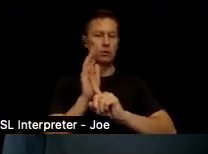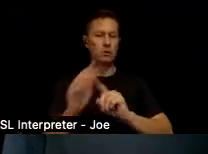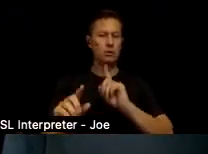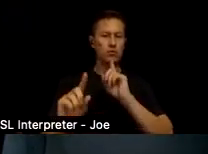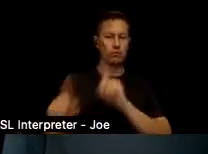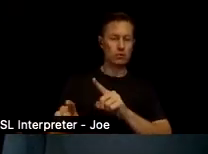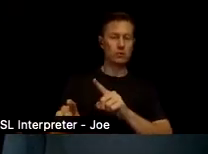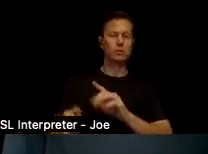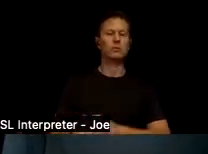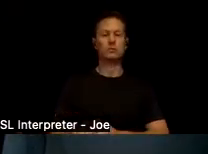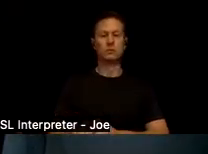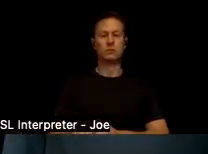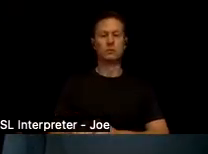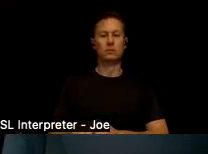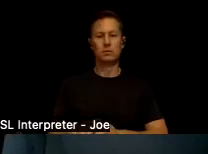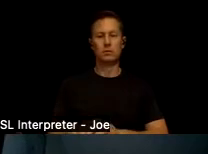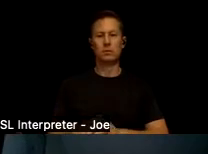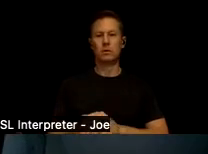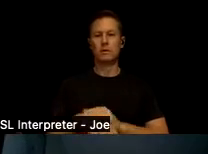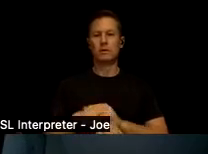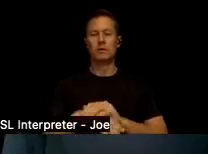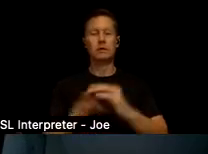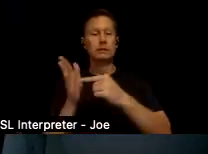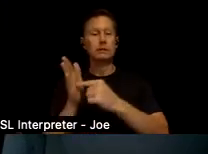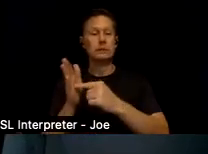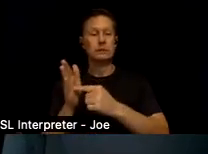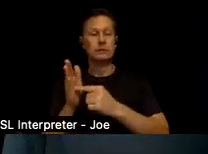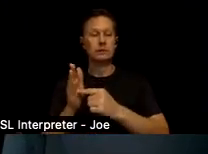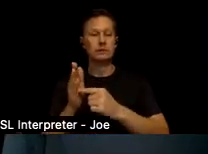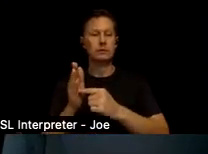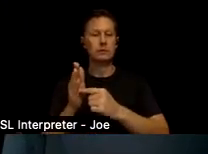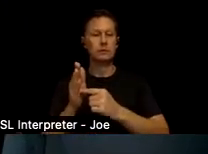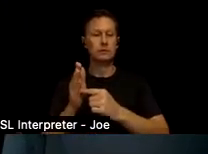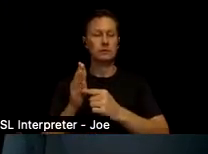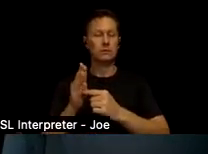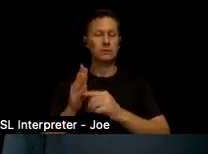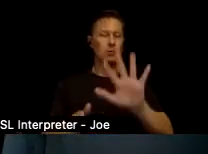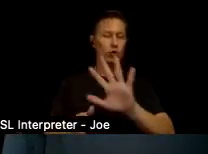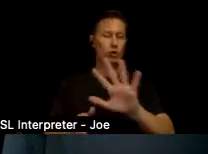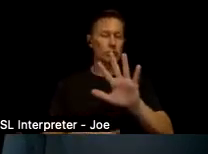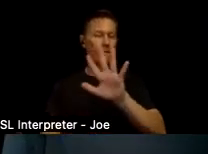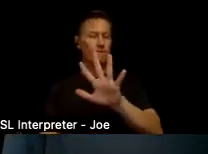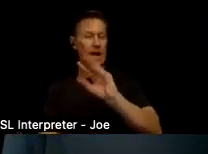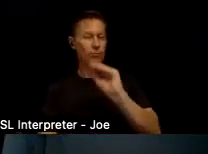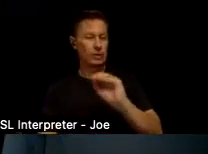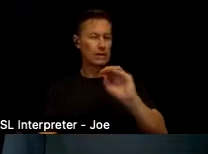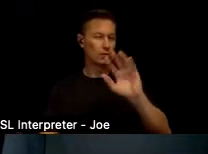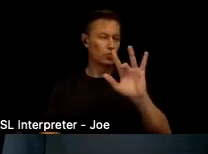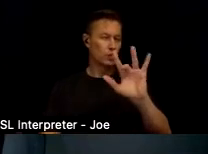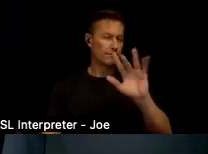was called indicating a evaluated 5 to 25% chance of a larger